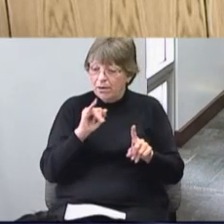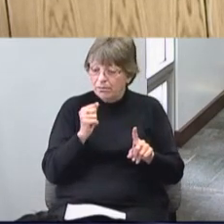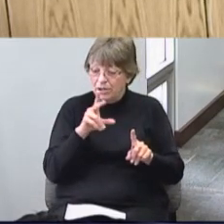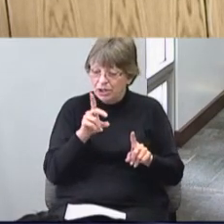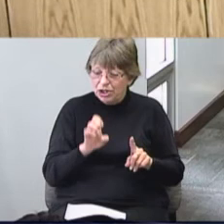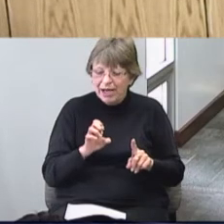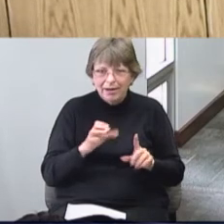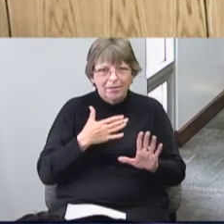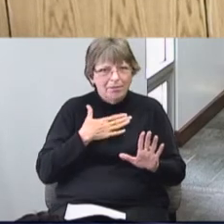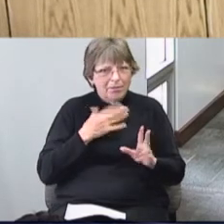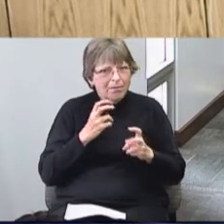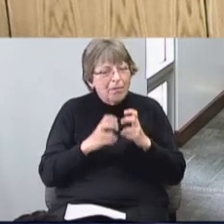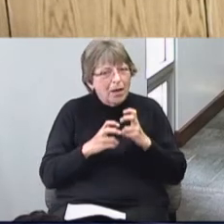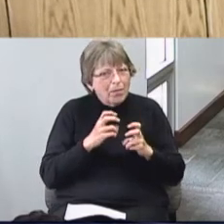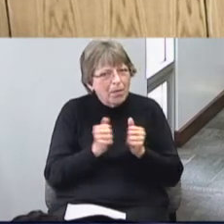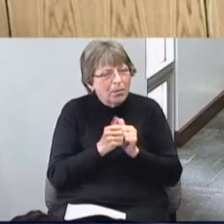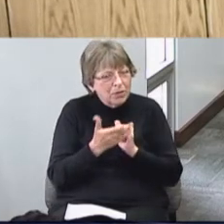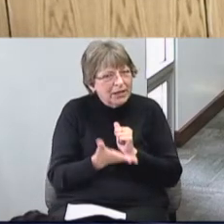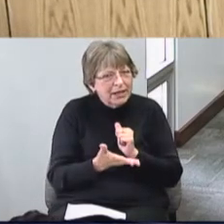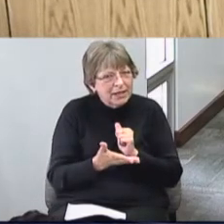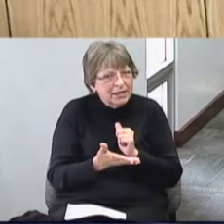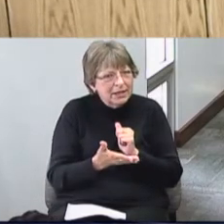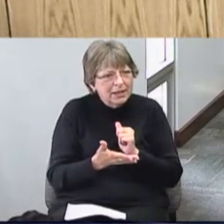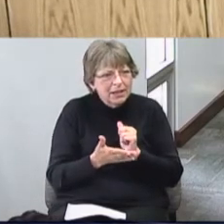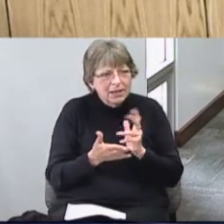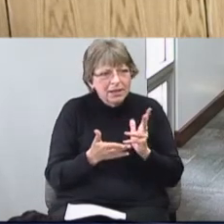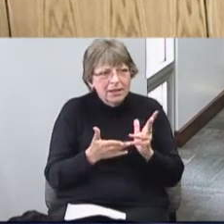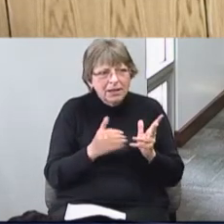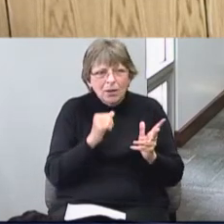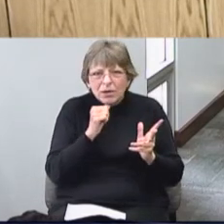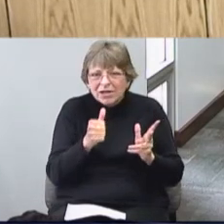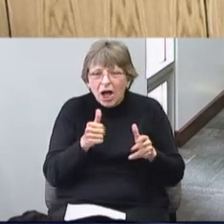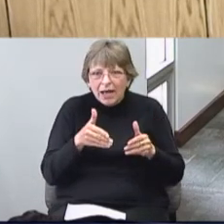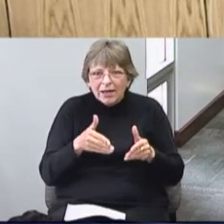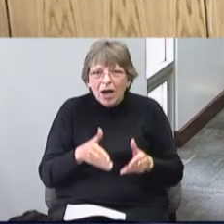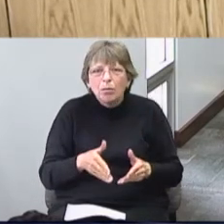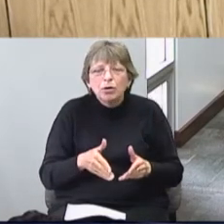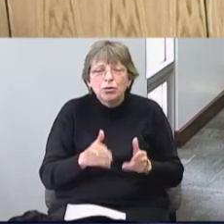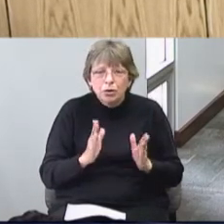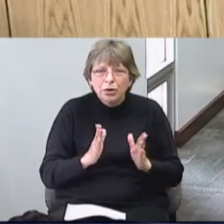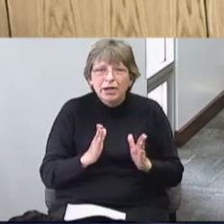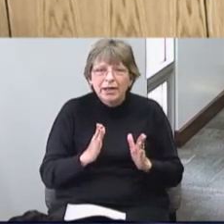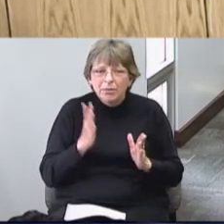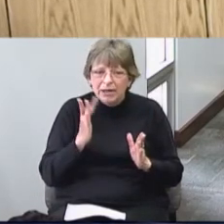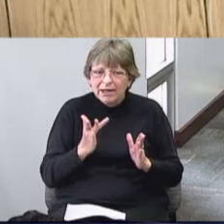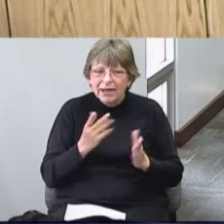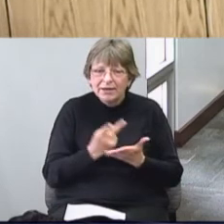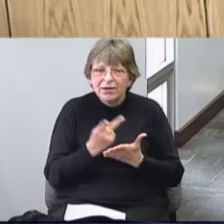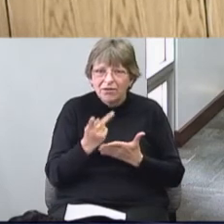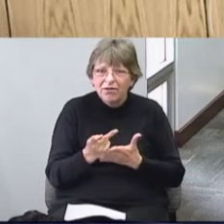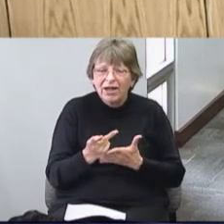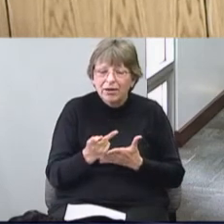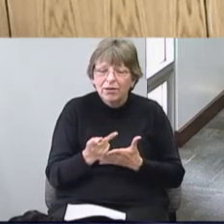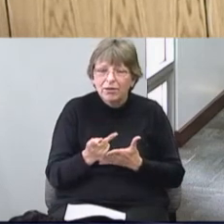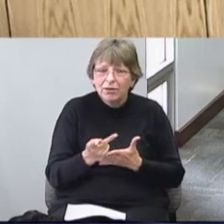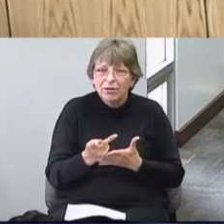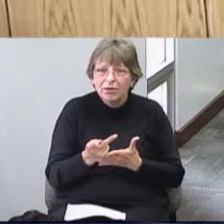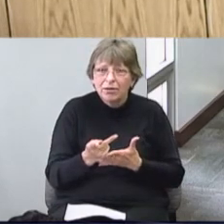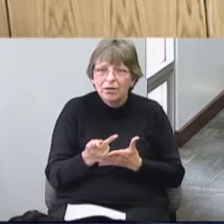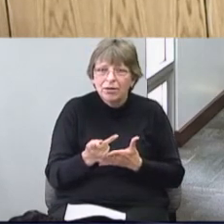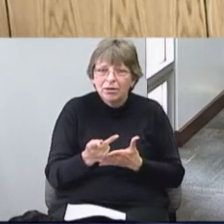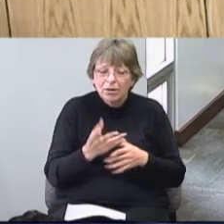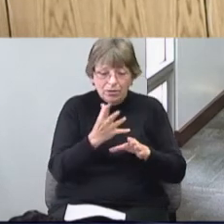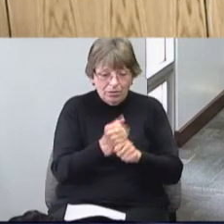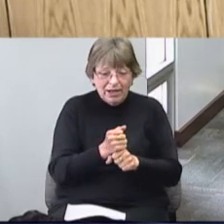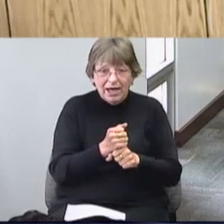My problem with this issue is that there was not an opportunity because of the failure to draw